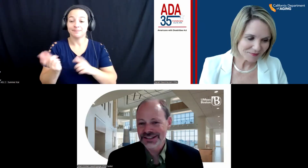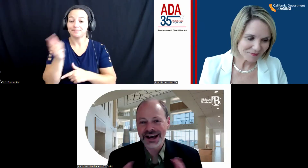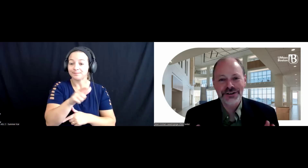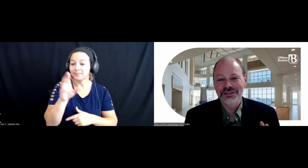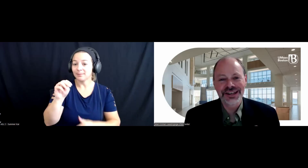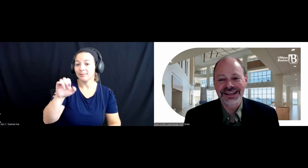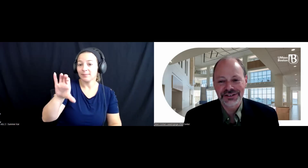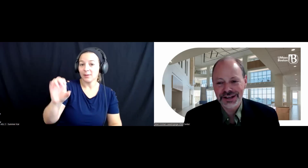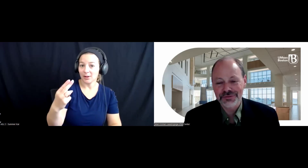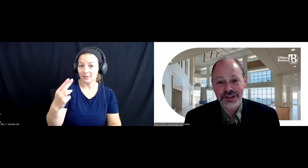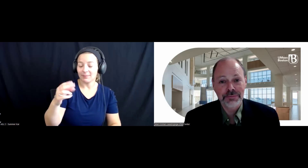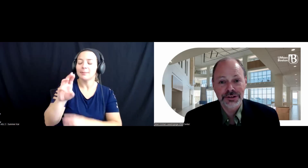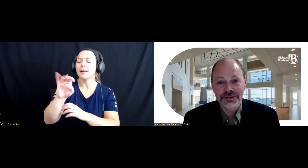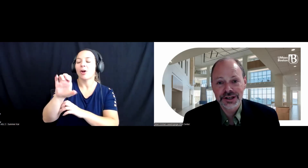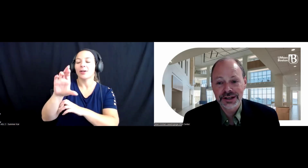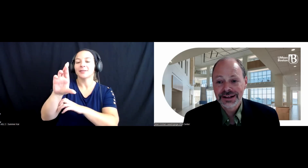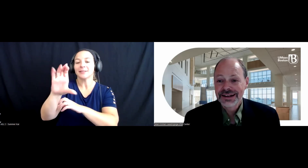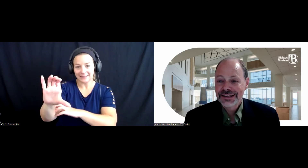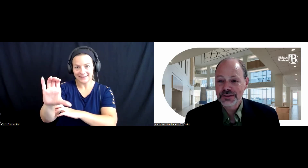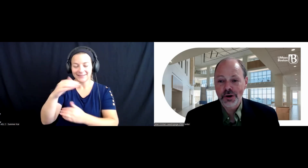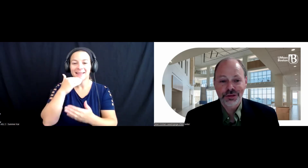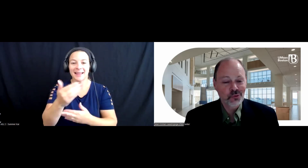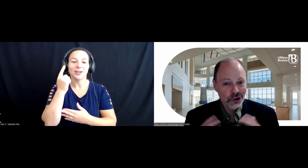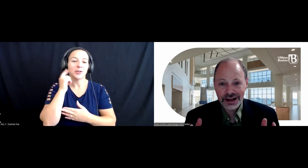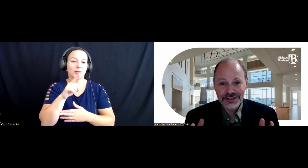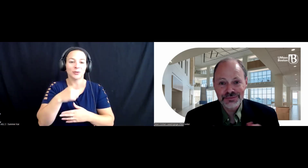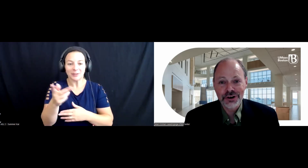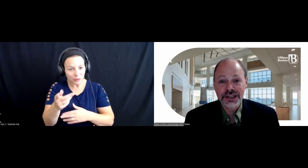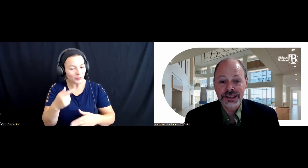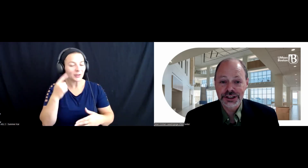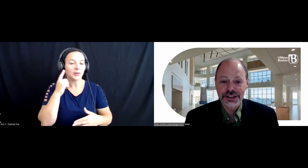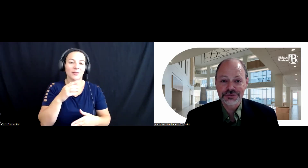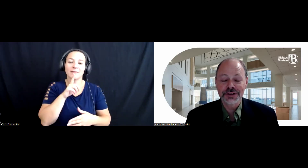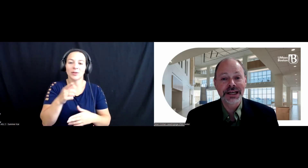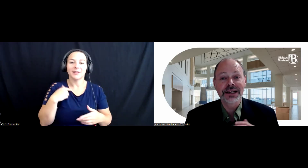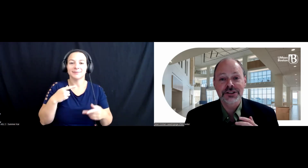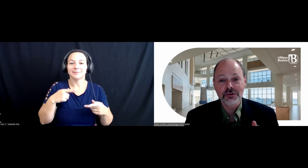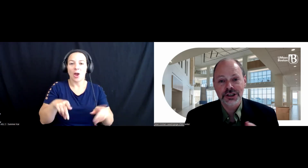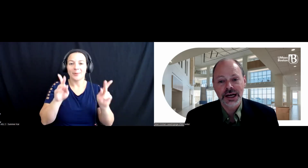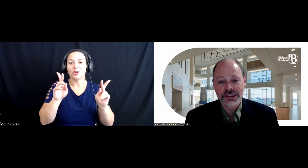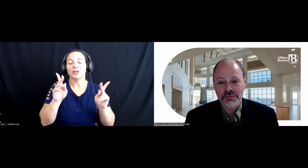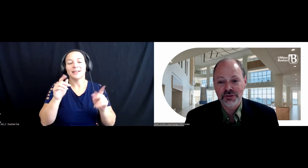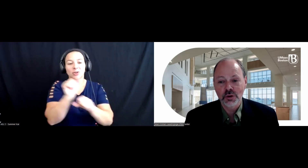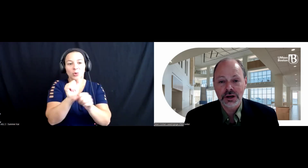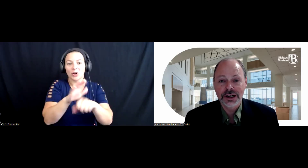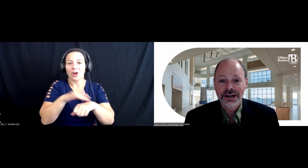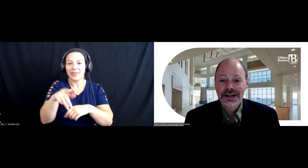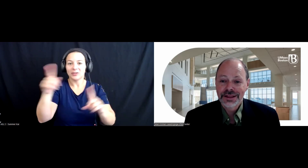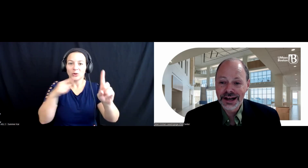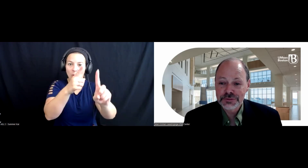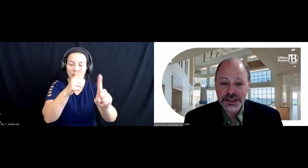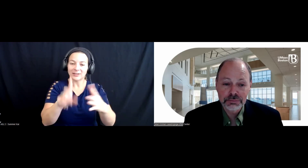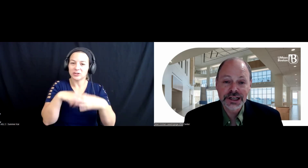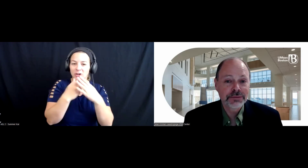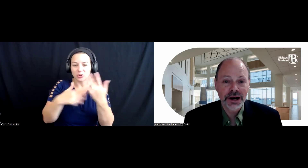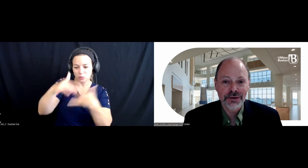to the entire CDA team for the opportunity to both work on this important initiative and begin to socialize some of the work that